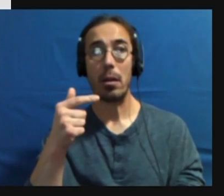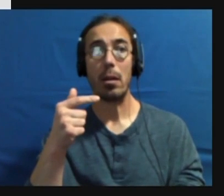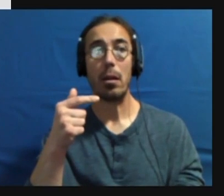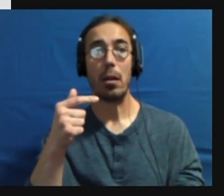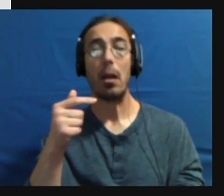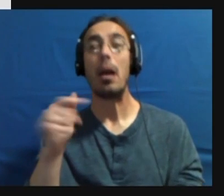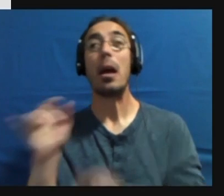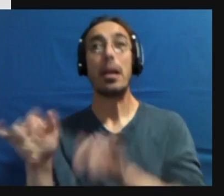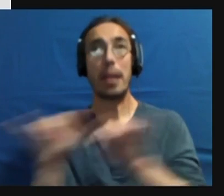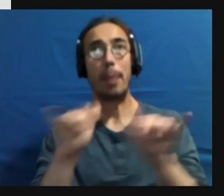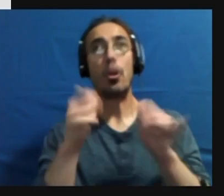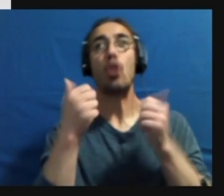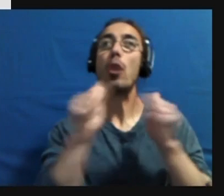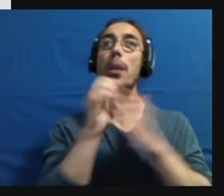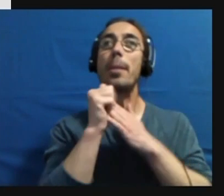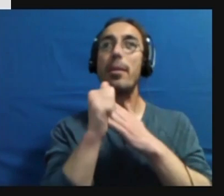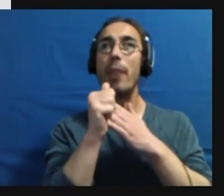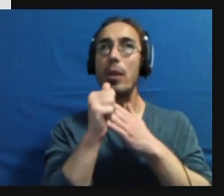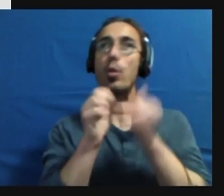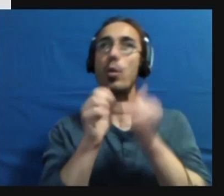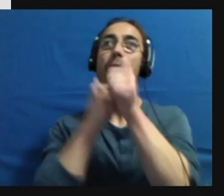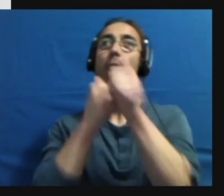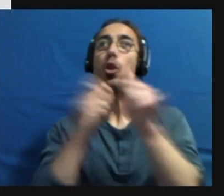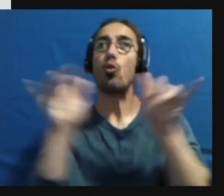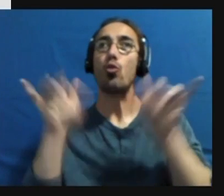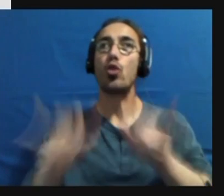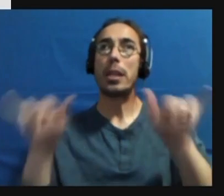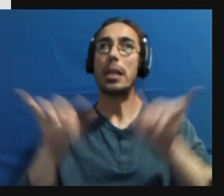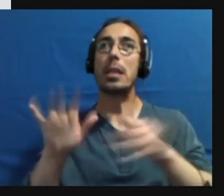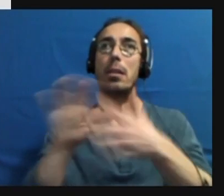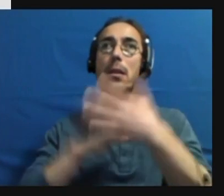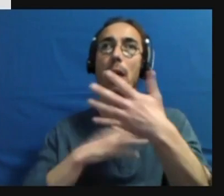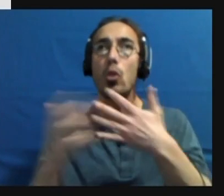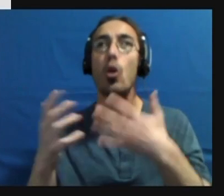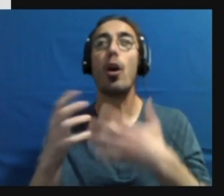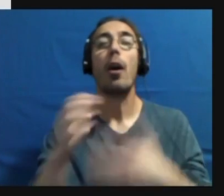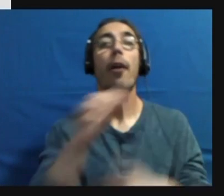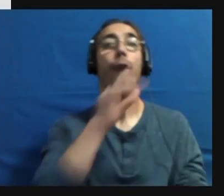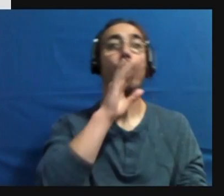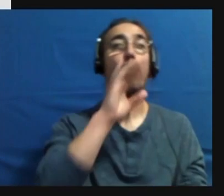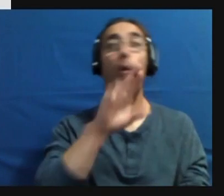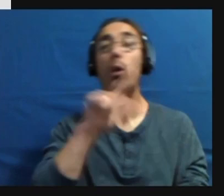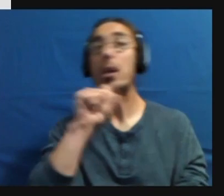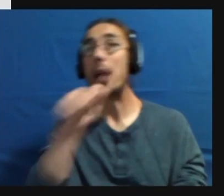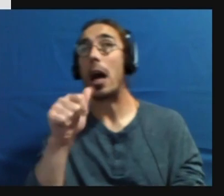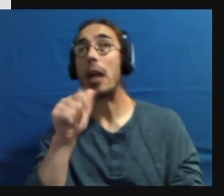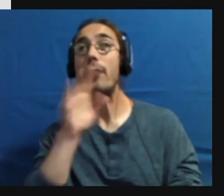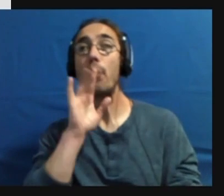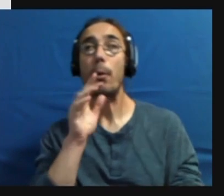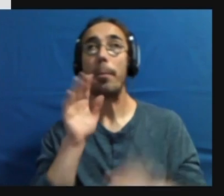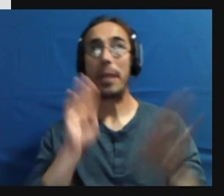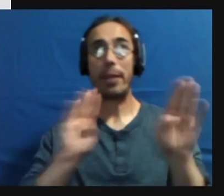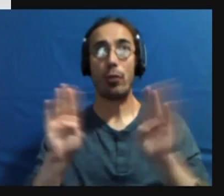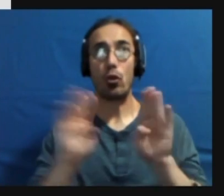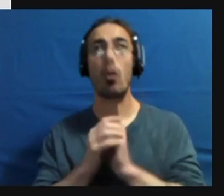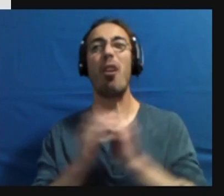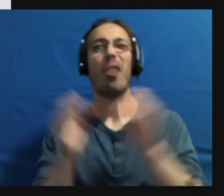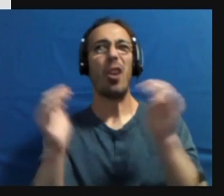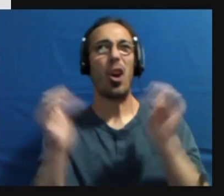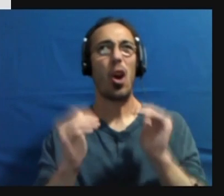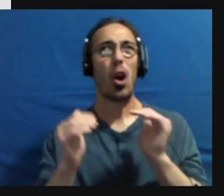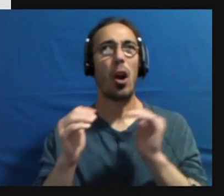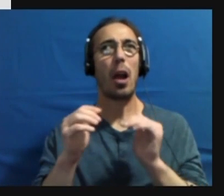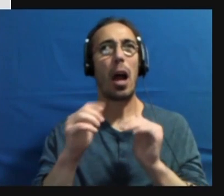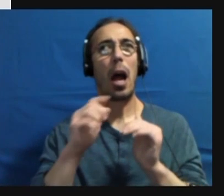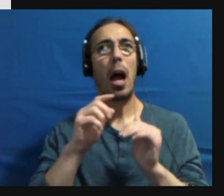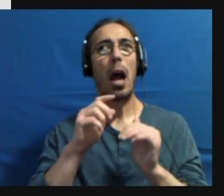inflexible adherence to routines or ritualized patterns of verbal and nonverbal behavior. Then we have highly restricted